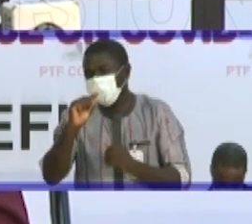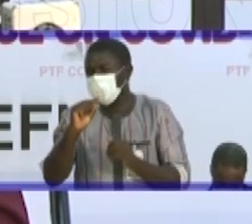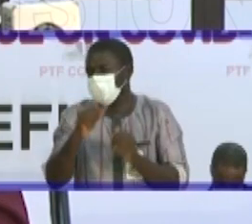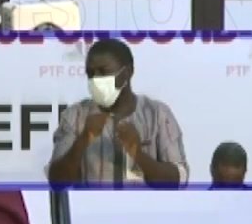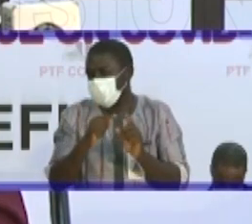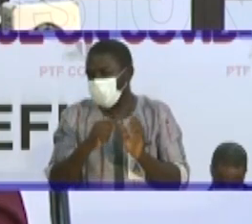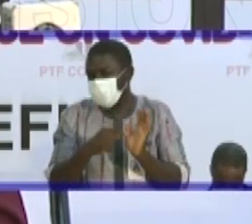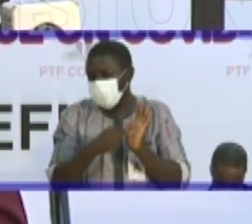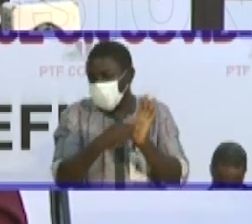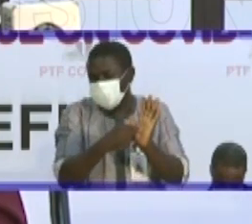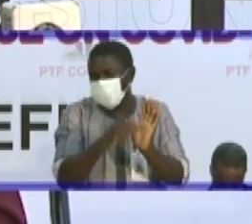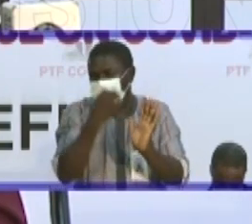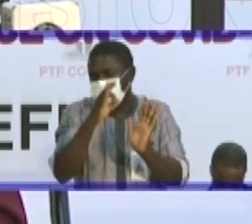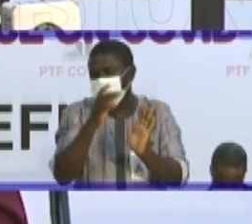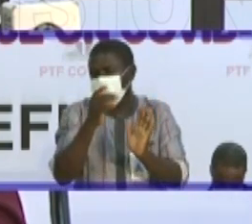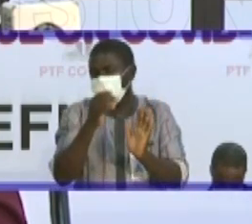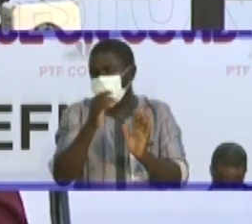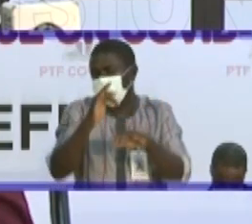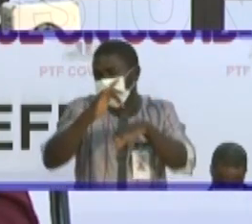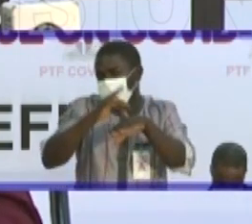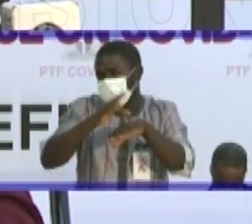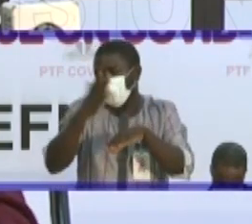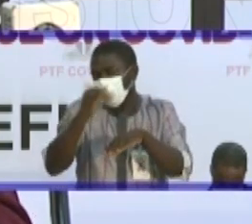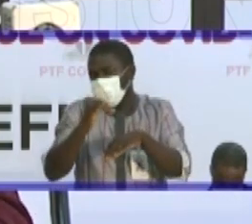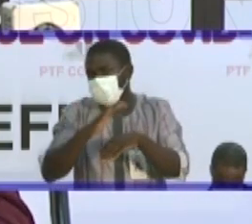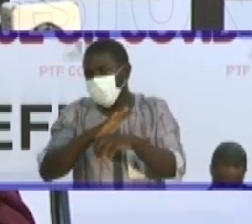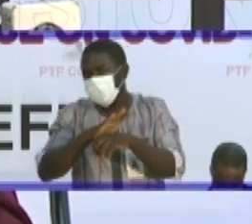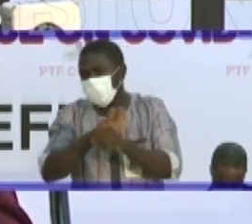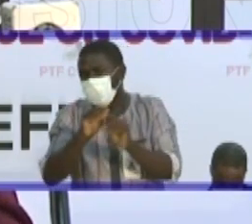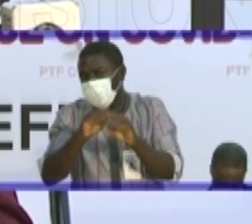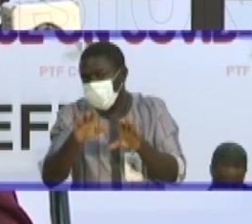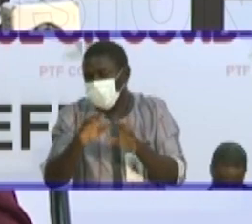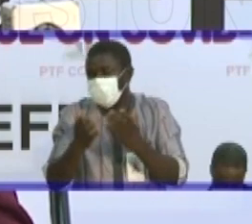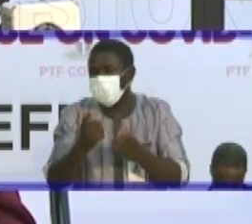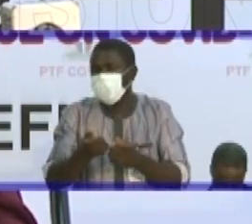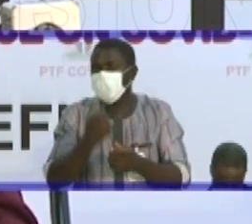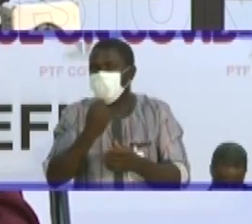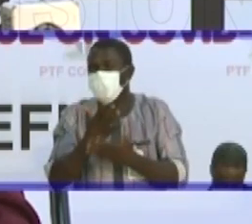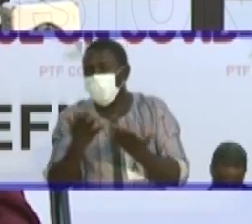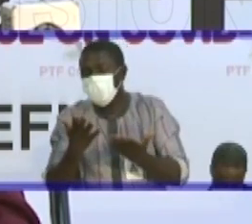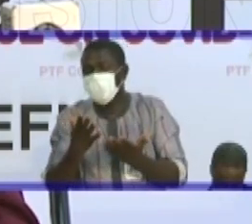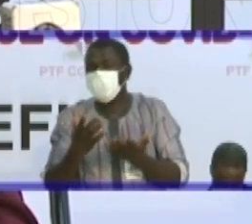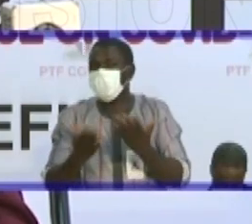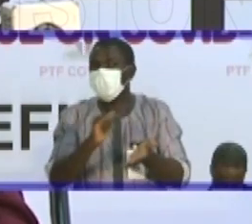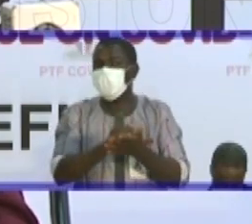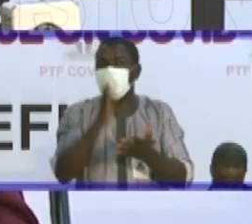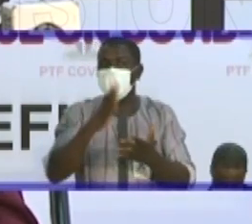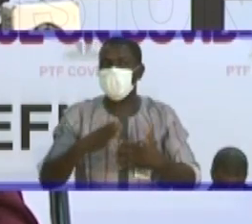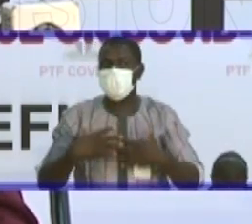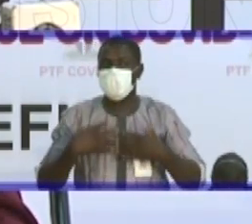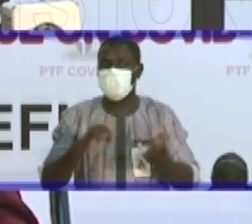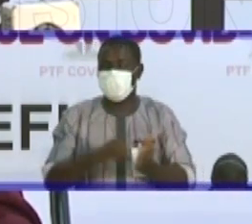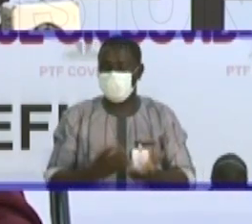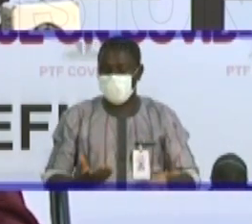the infection, and if you have taken something, you might think that that took care of it. Now, I was